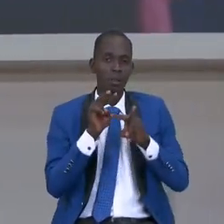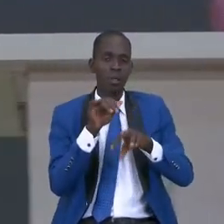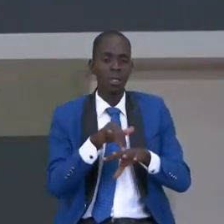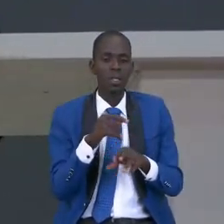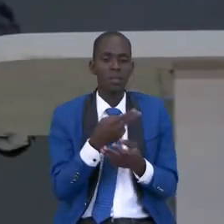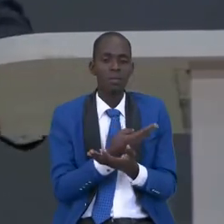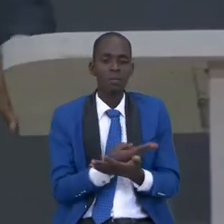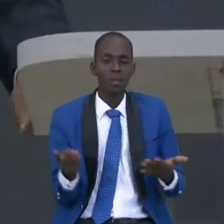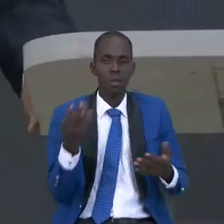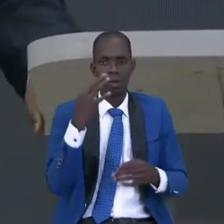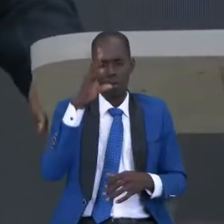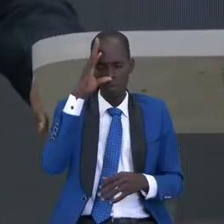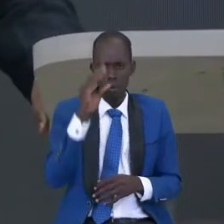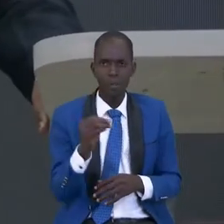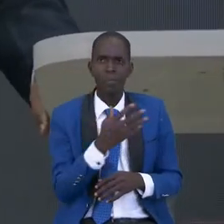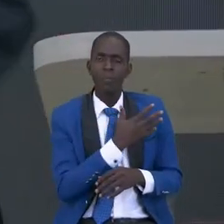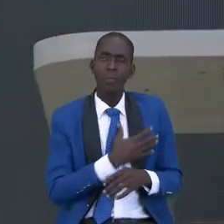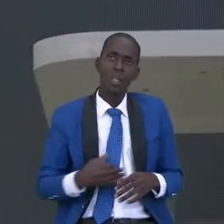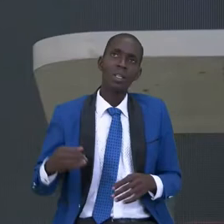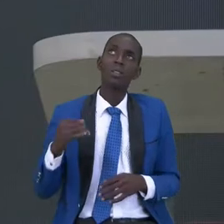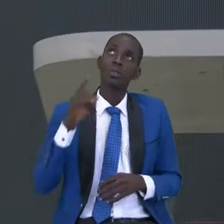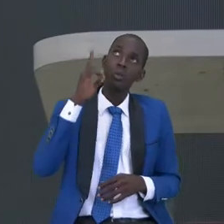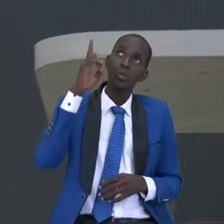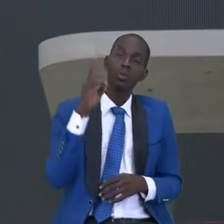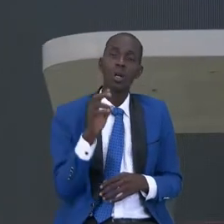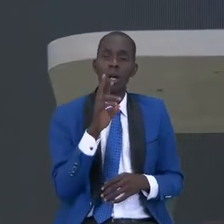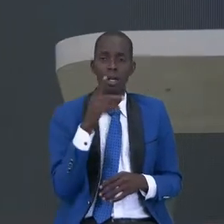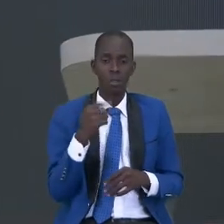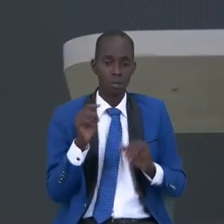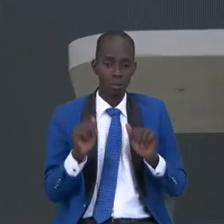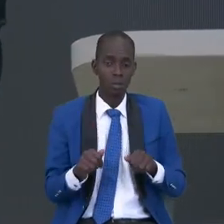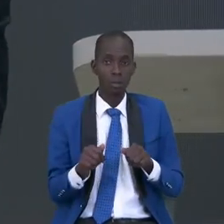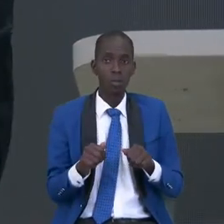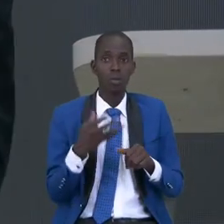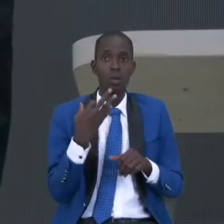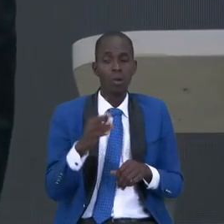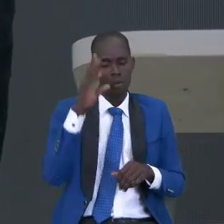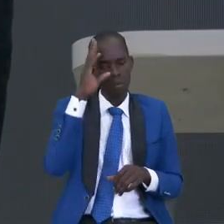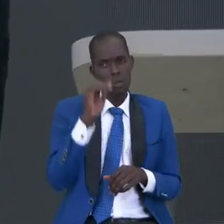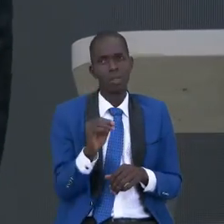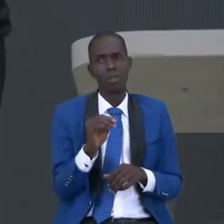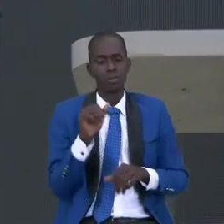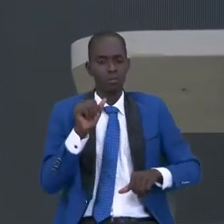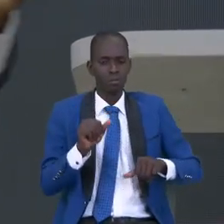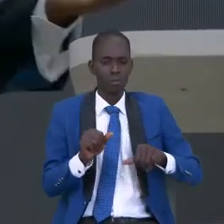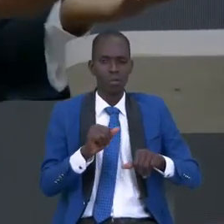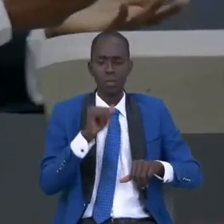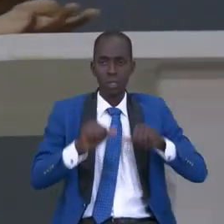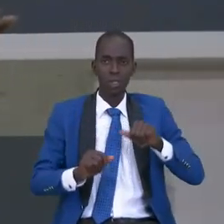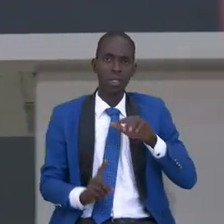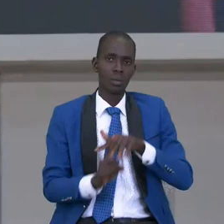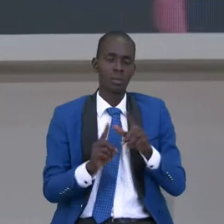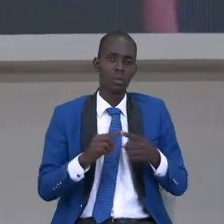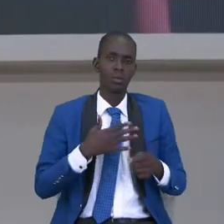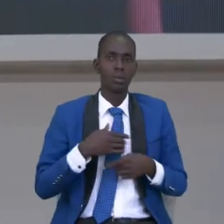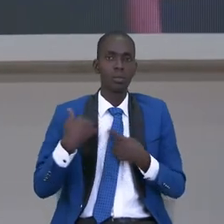men, and I look at the impossibilities of men, unbelief wants to creep into my heart. When I look